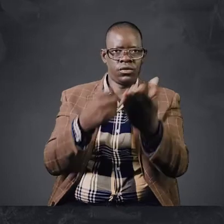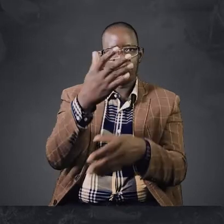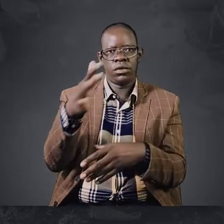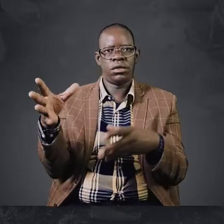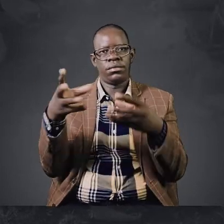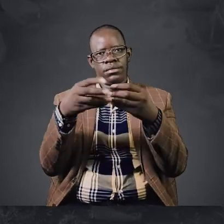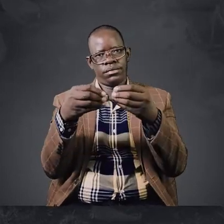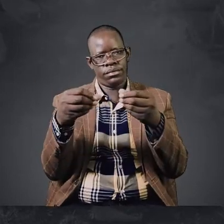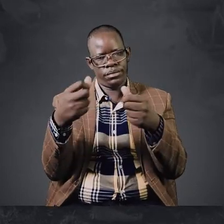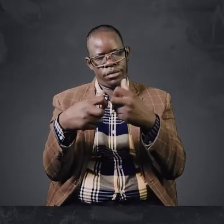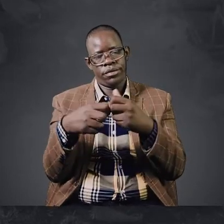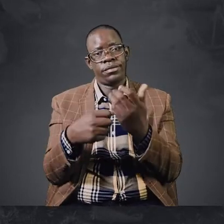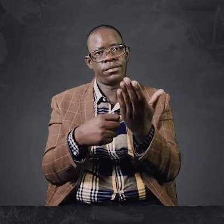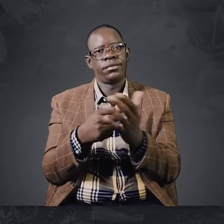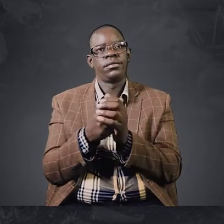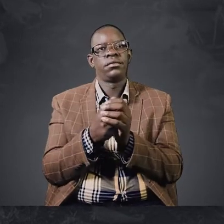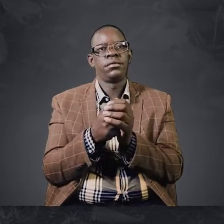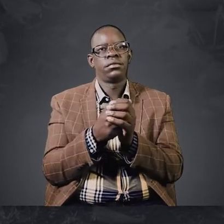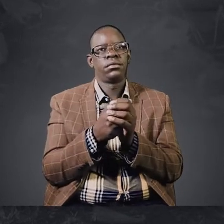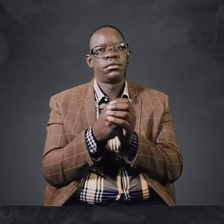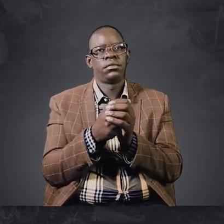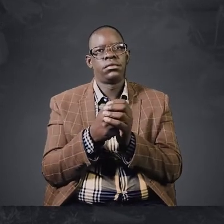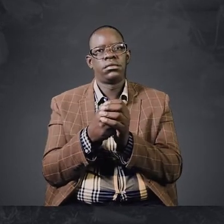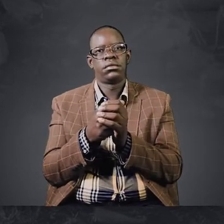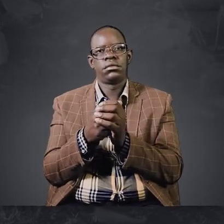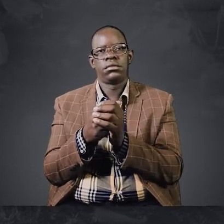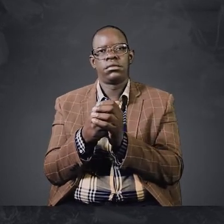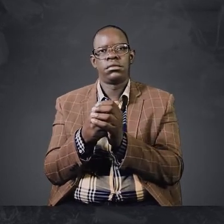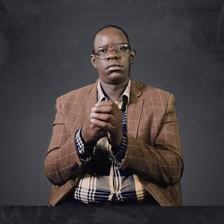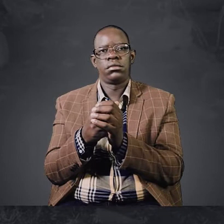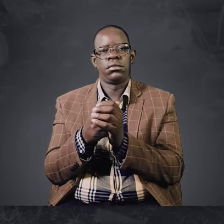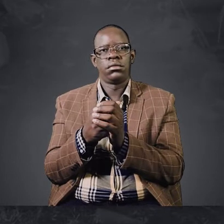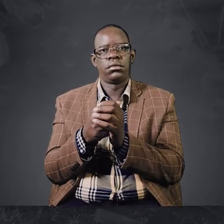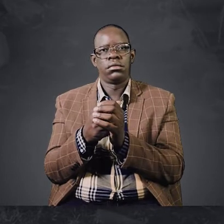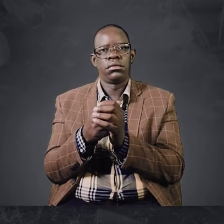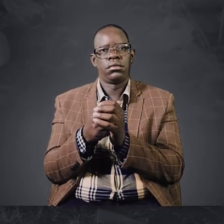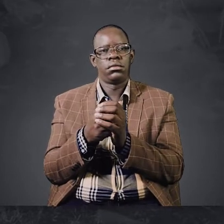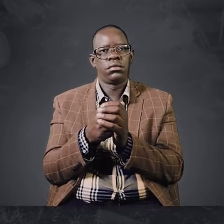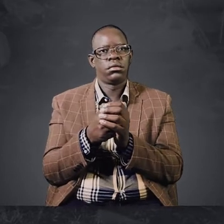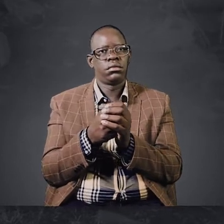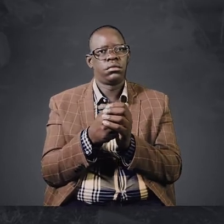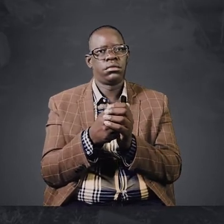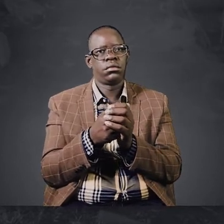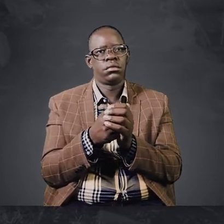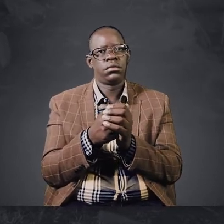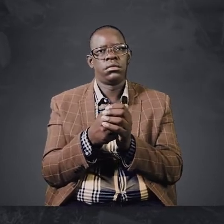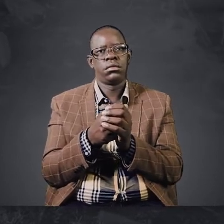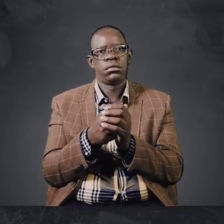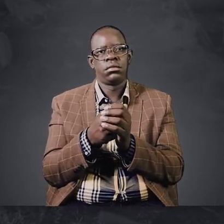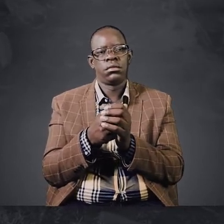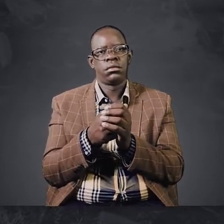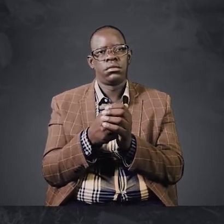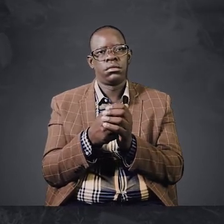pollution. We can biologically treat sewage waste so that it can be used as compost or as a